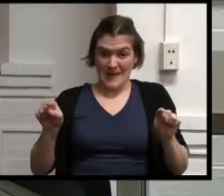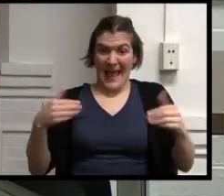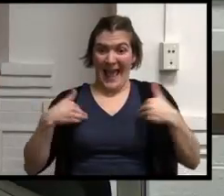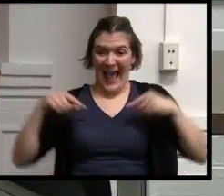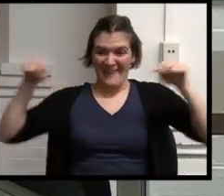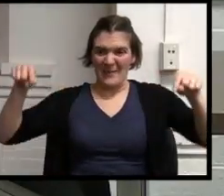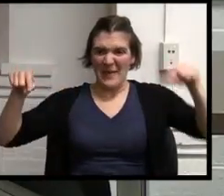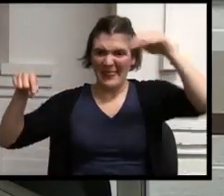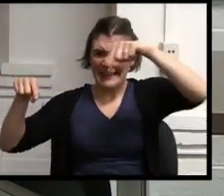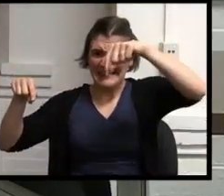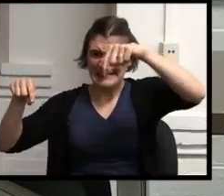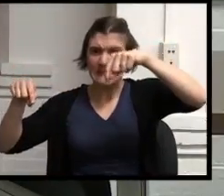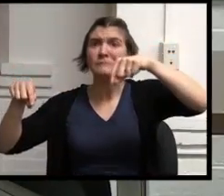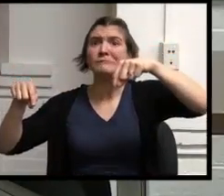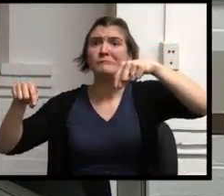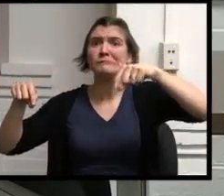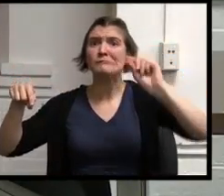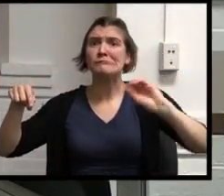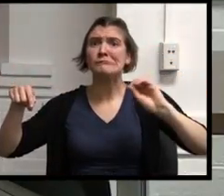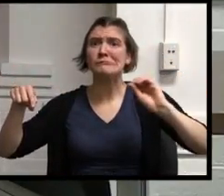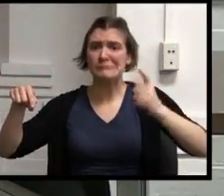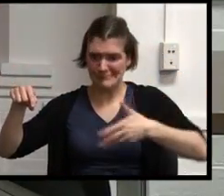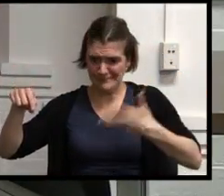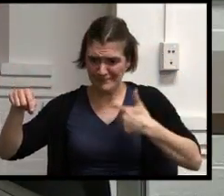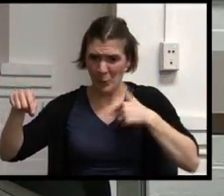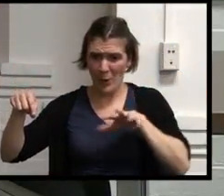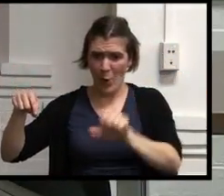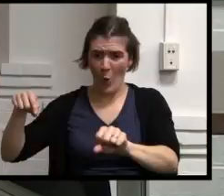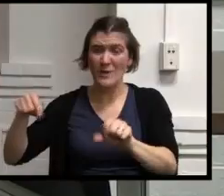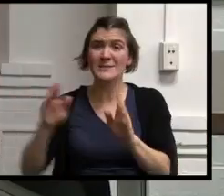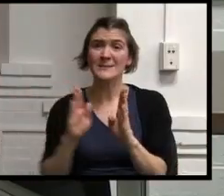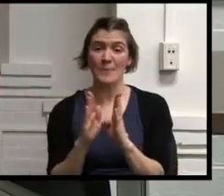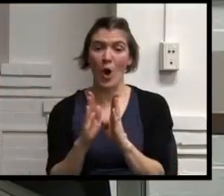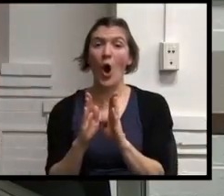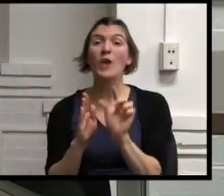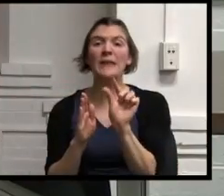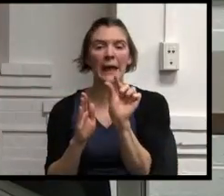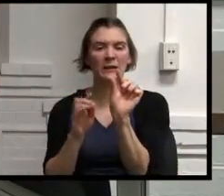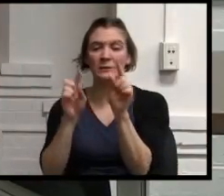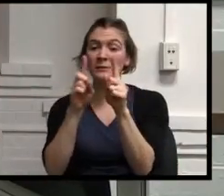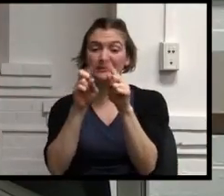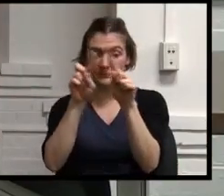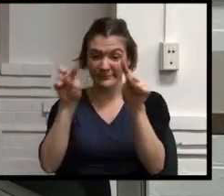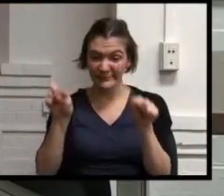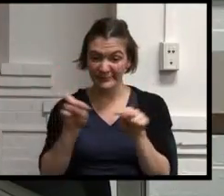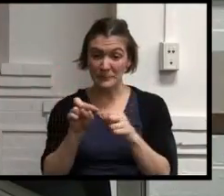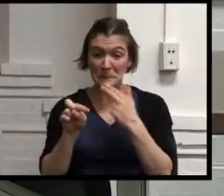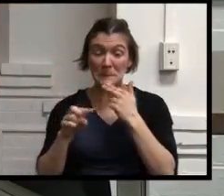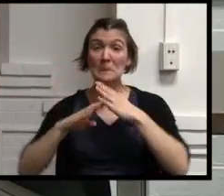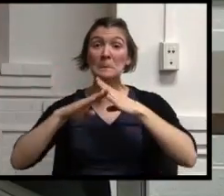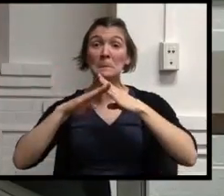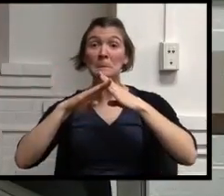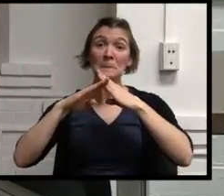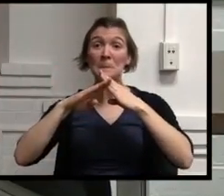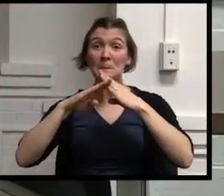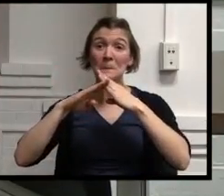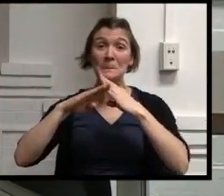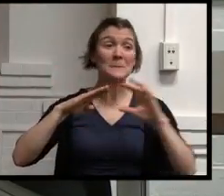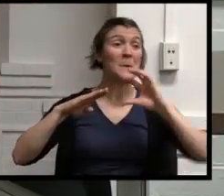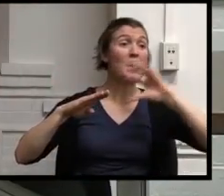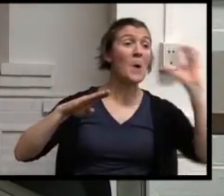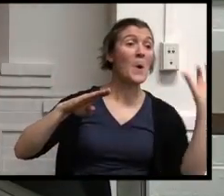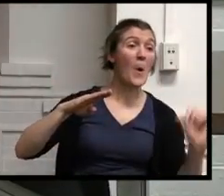and their existing factory site. This small piece of land, this sliver of land, acted as a buffer between the